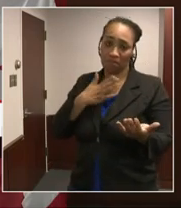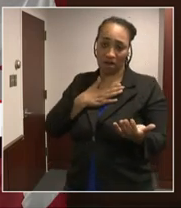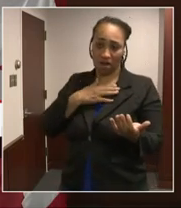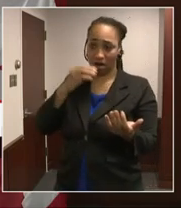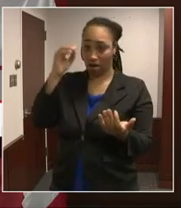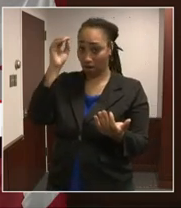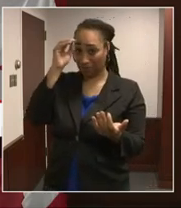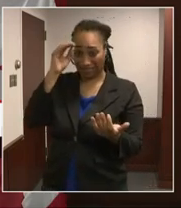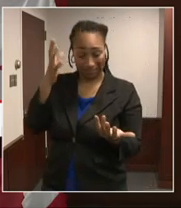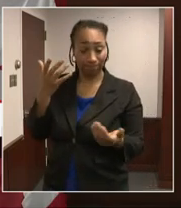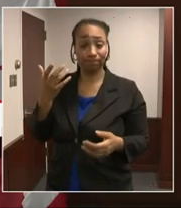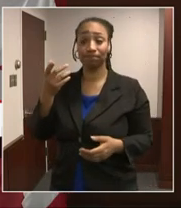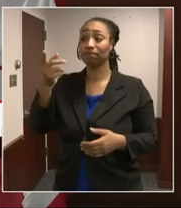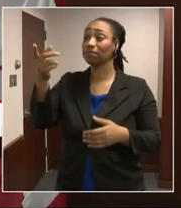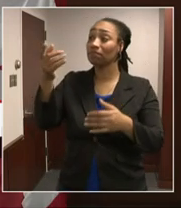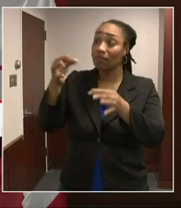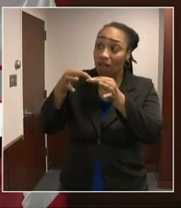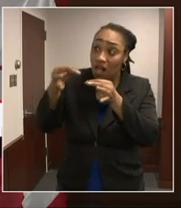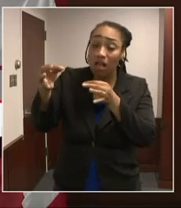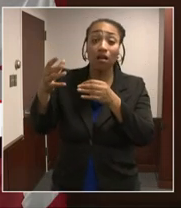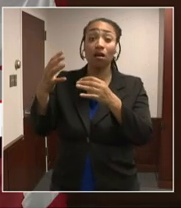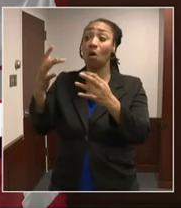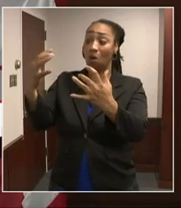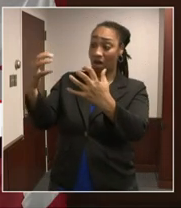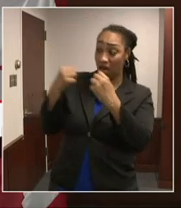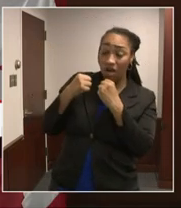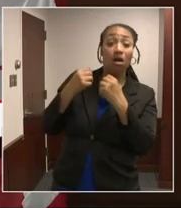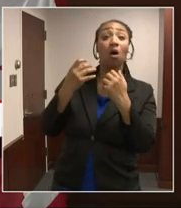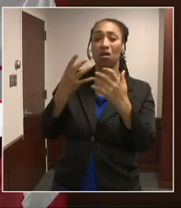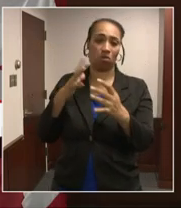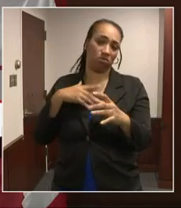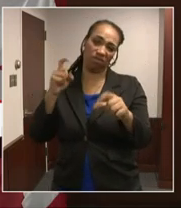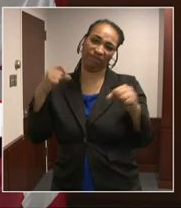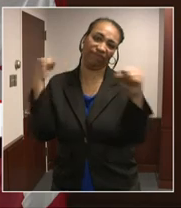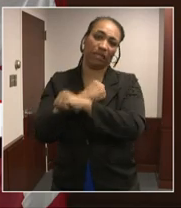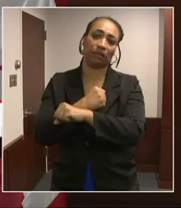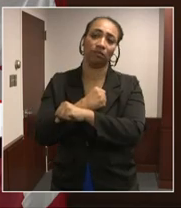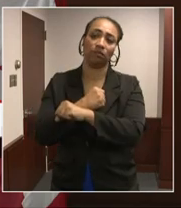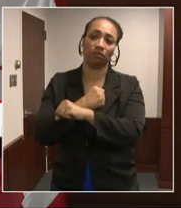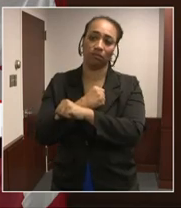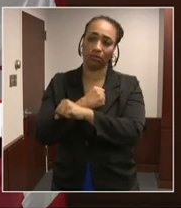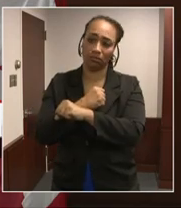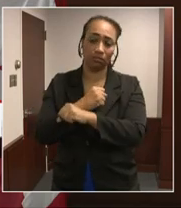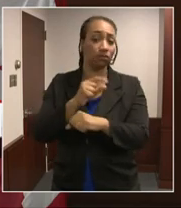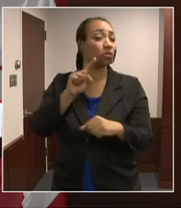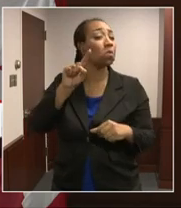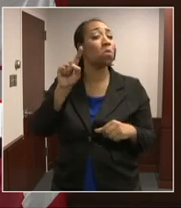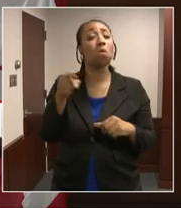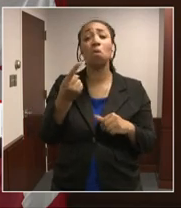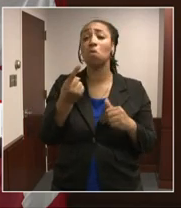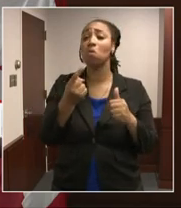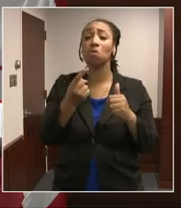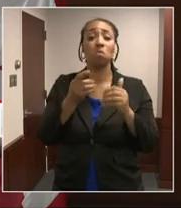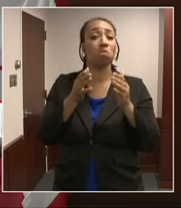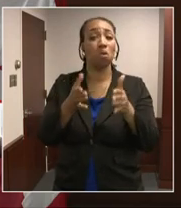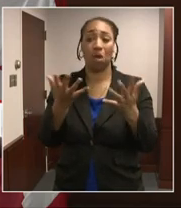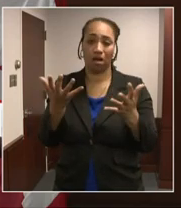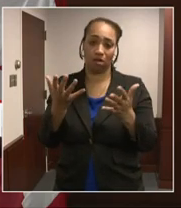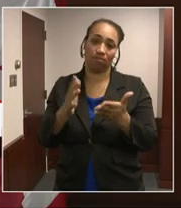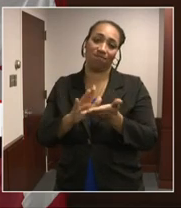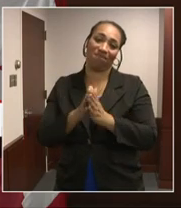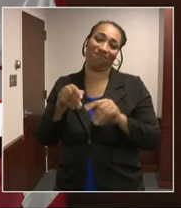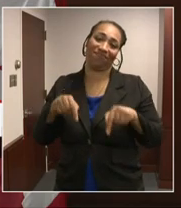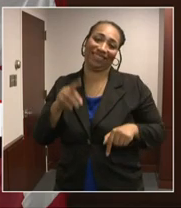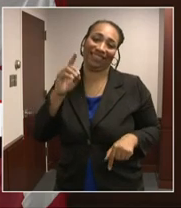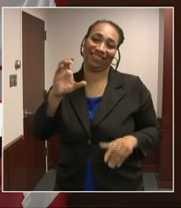And the only way we're not in this position is when we become a state. as long as we have limited home rule